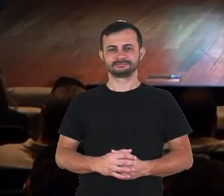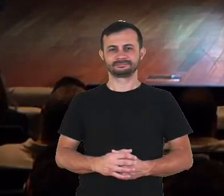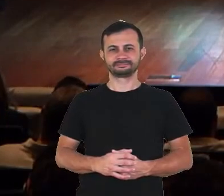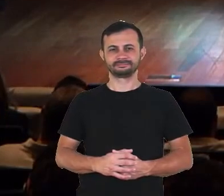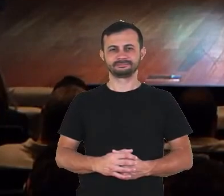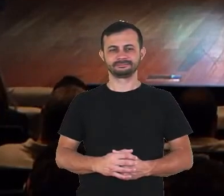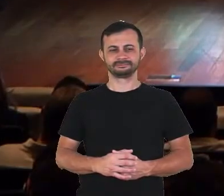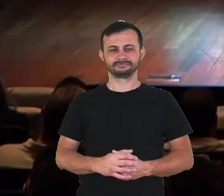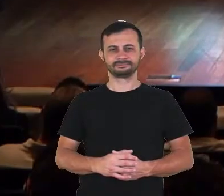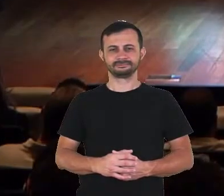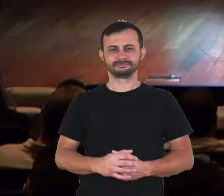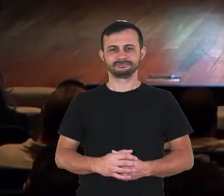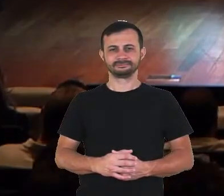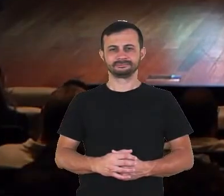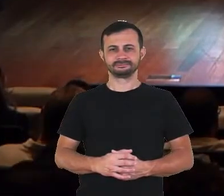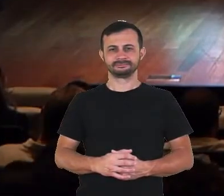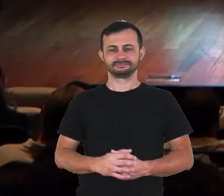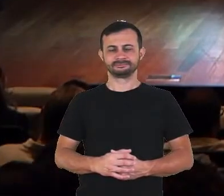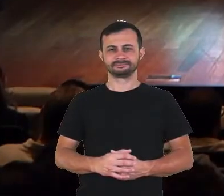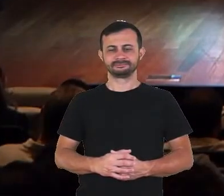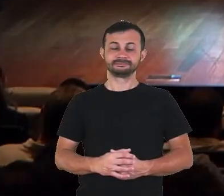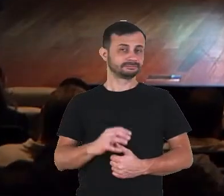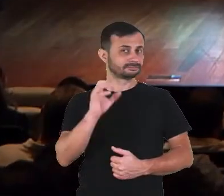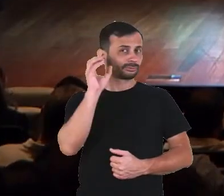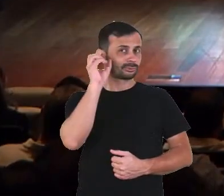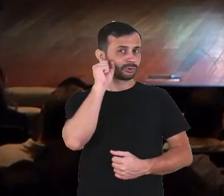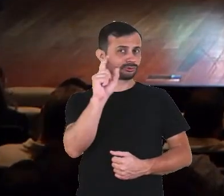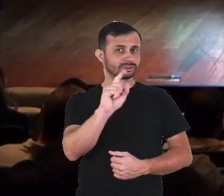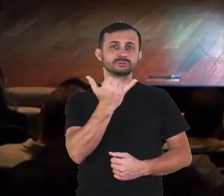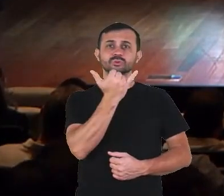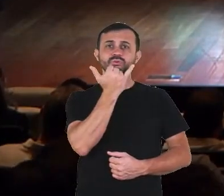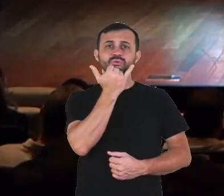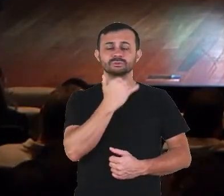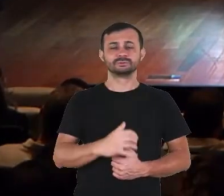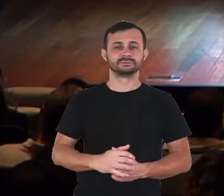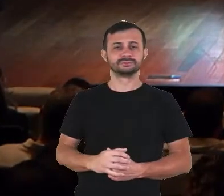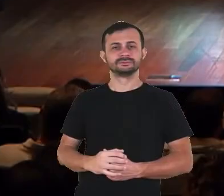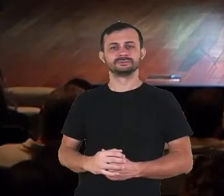Okay, and I understand that we have